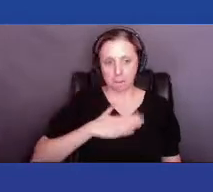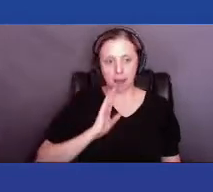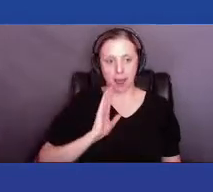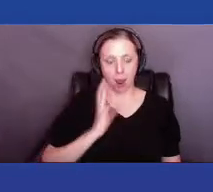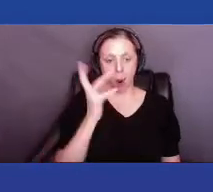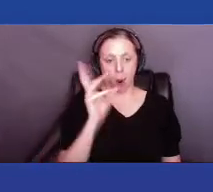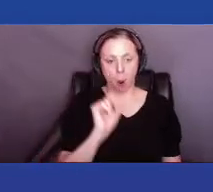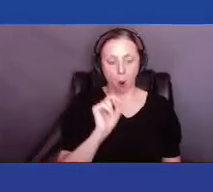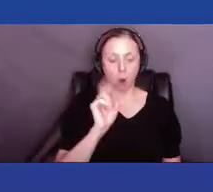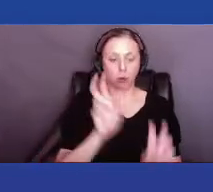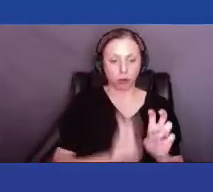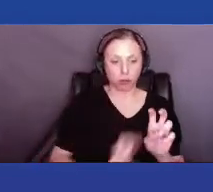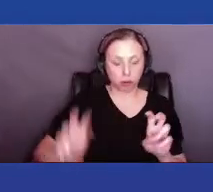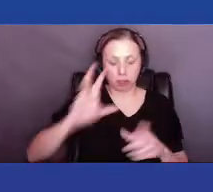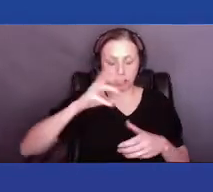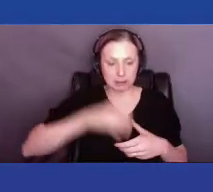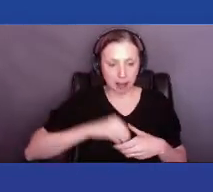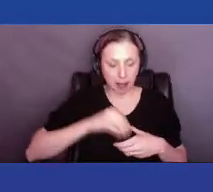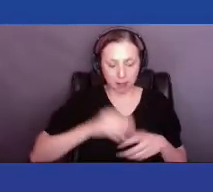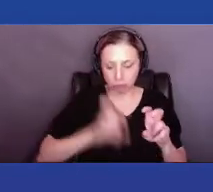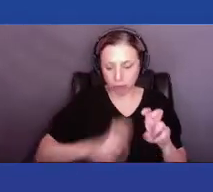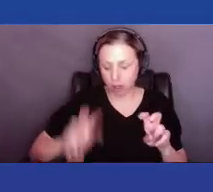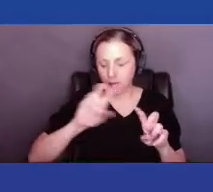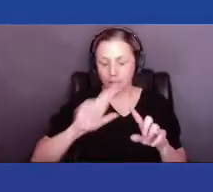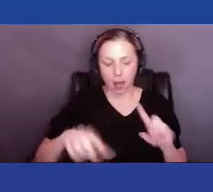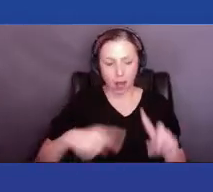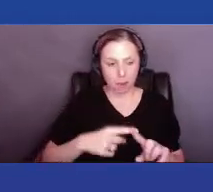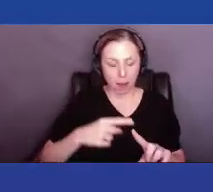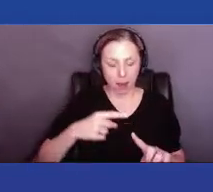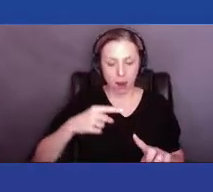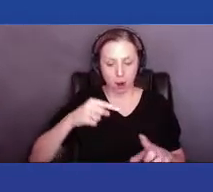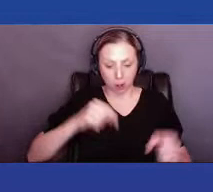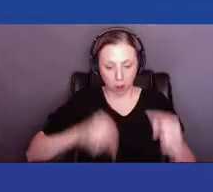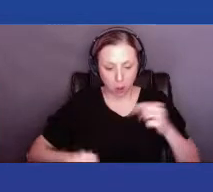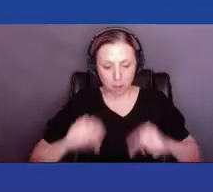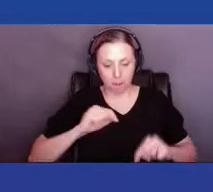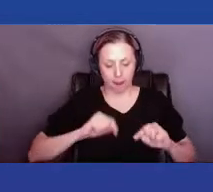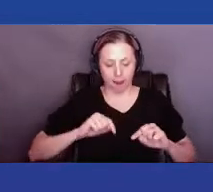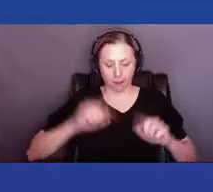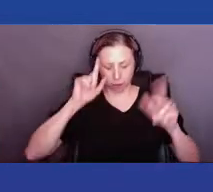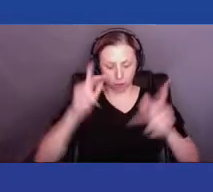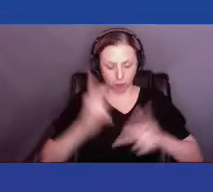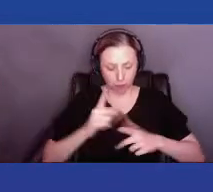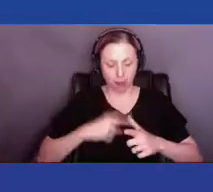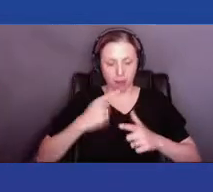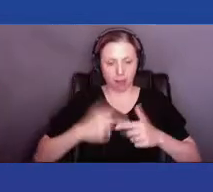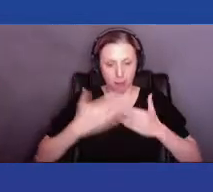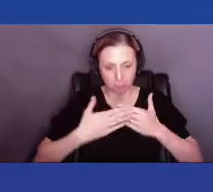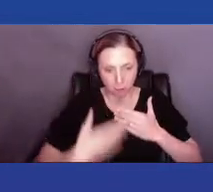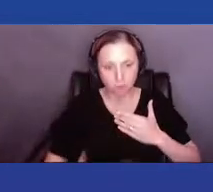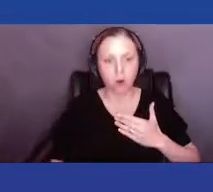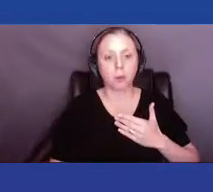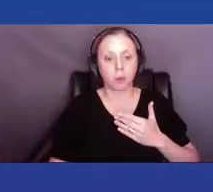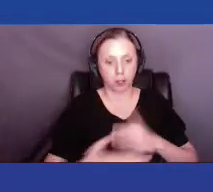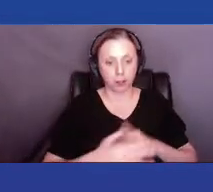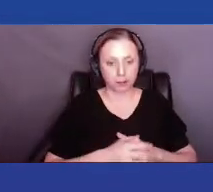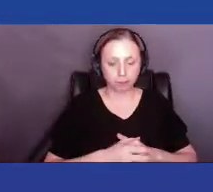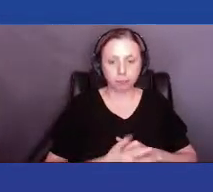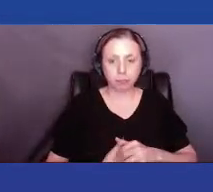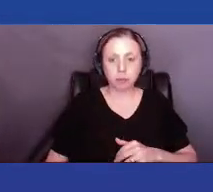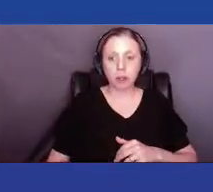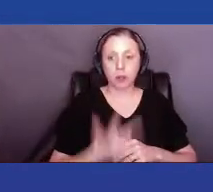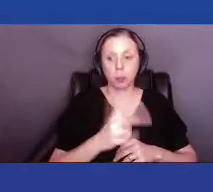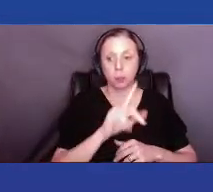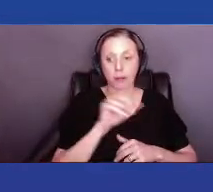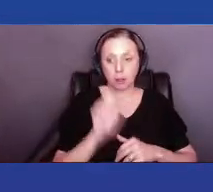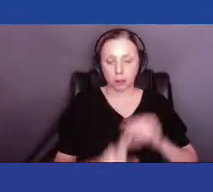this idea, this Ghanaian idea of going back to move forward. And three animating questions emerged that have driven